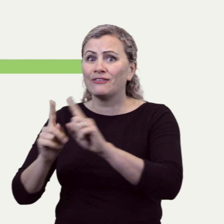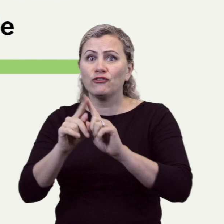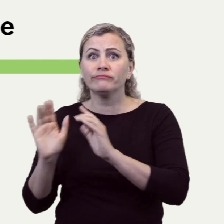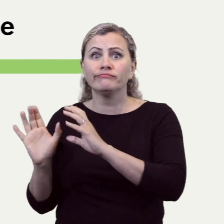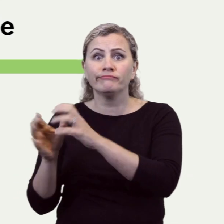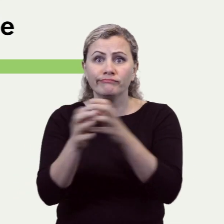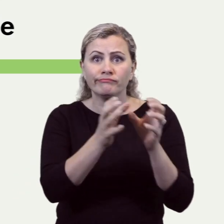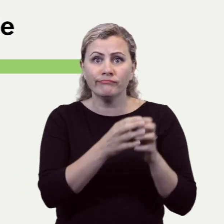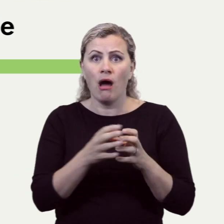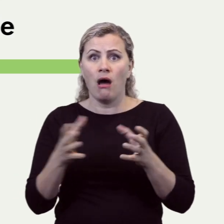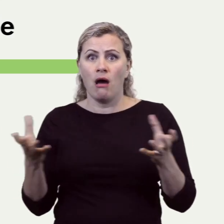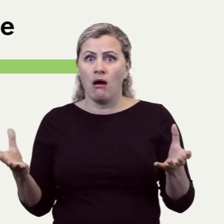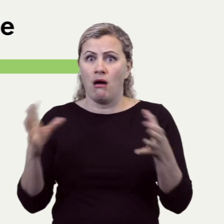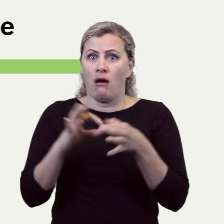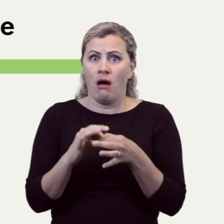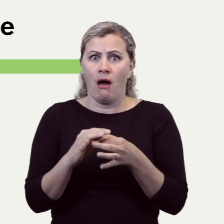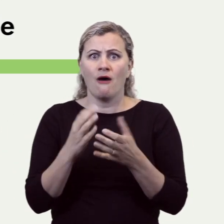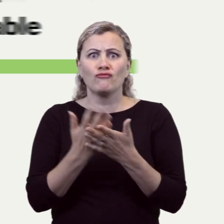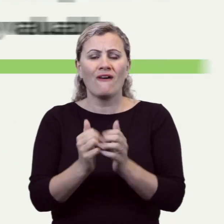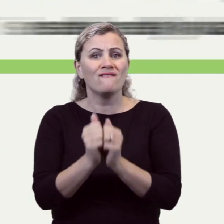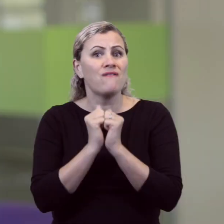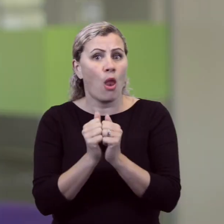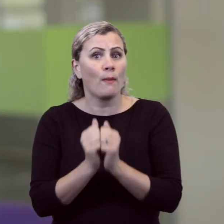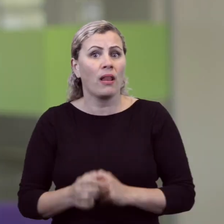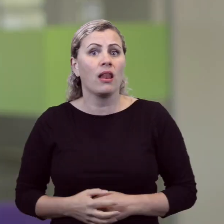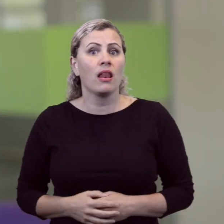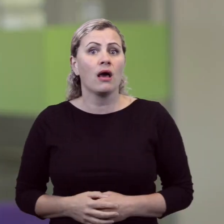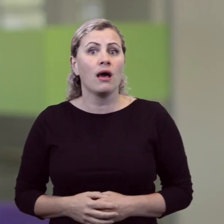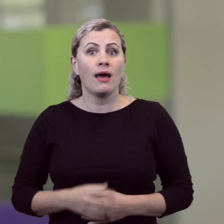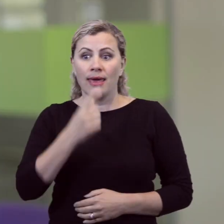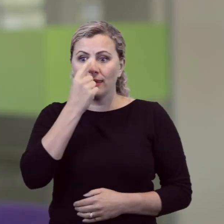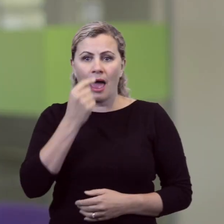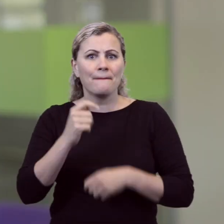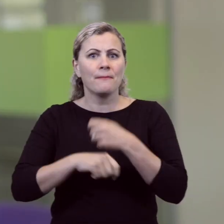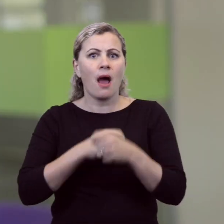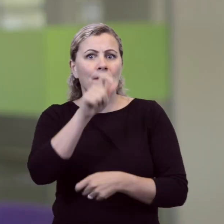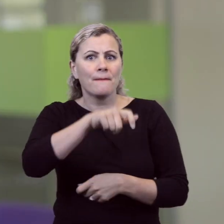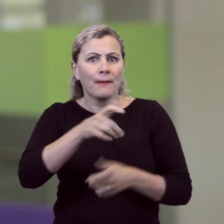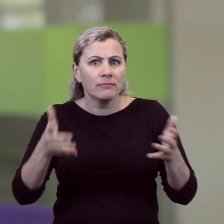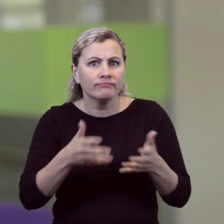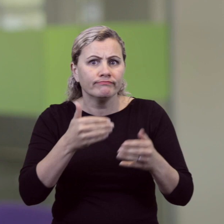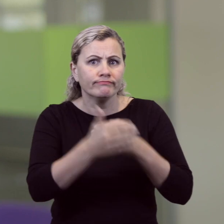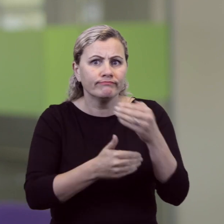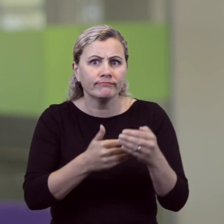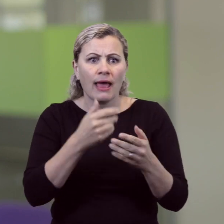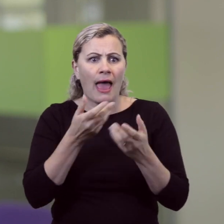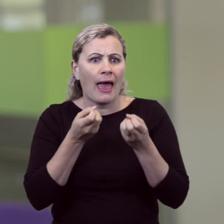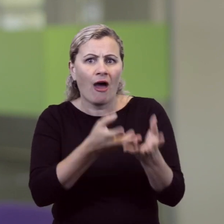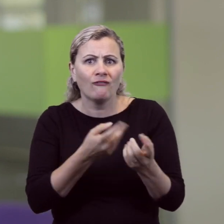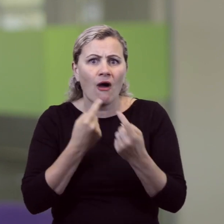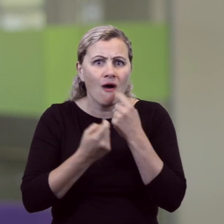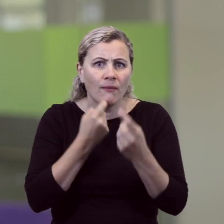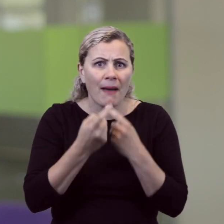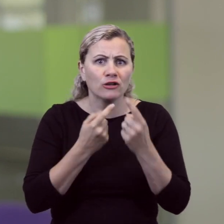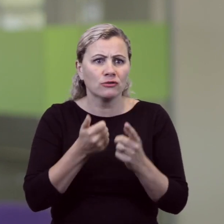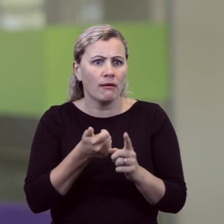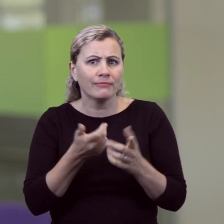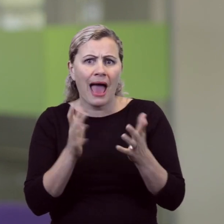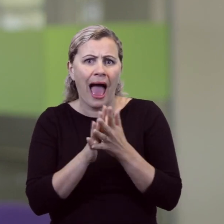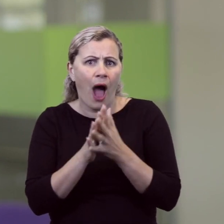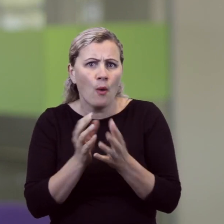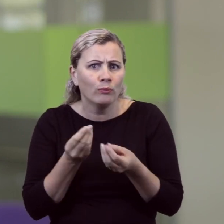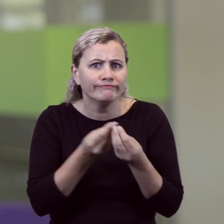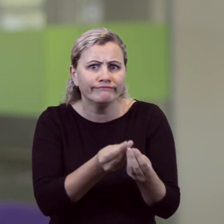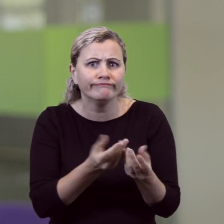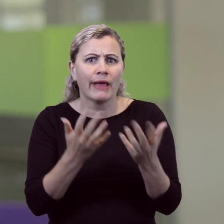partners is really, really valuable. And we're able to go so far with people. We're able to give them the information, the advice about what equipment